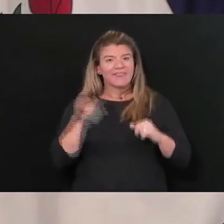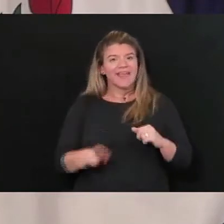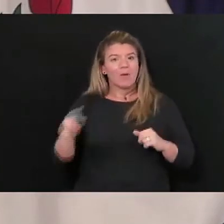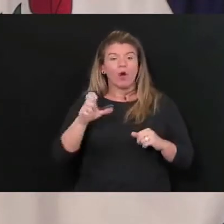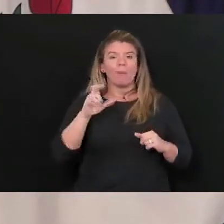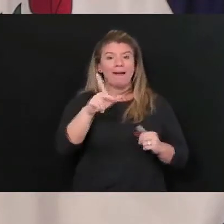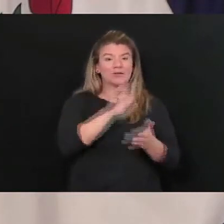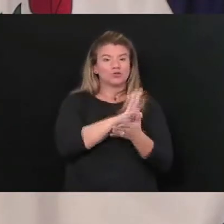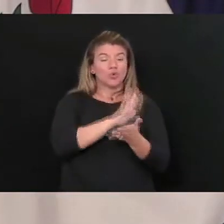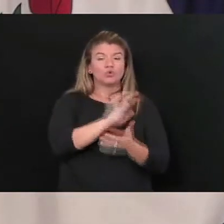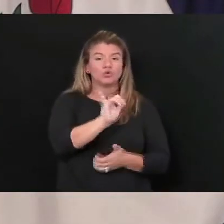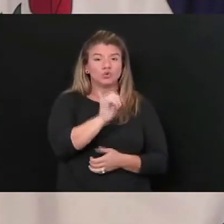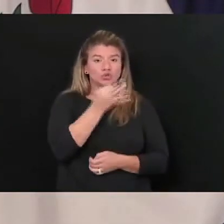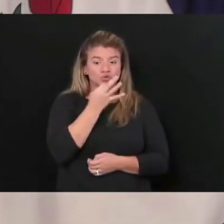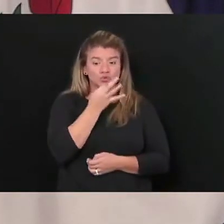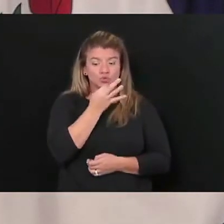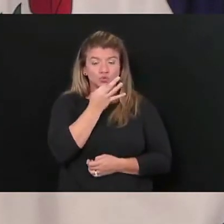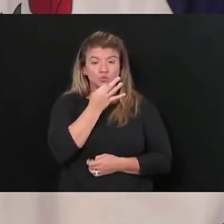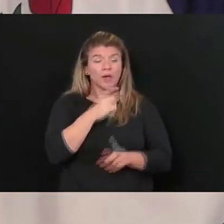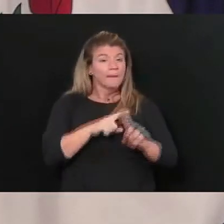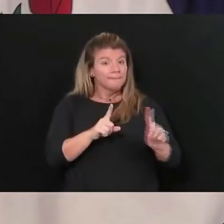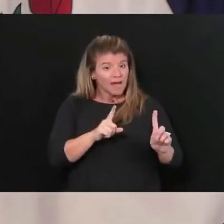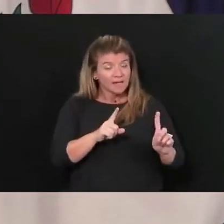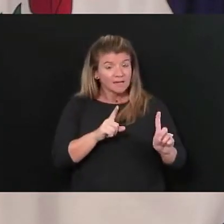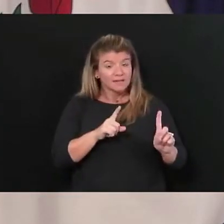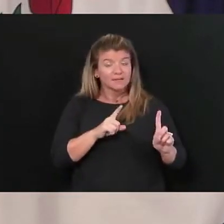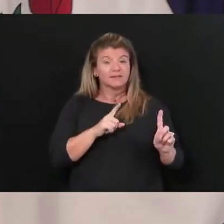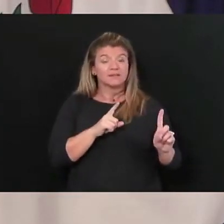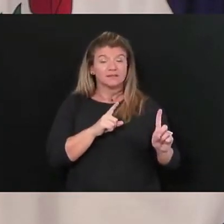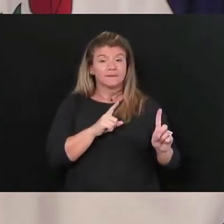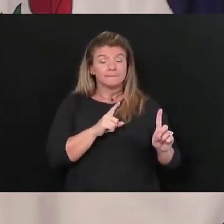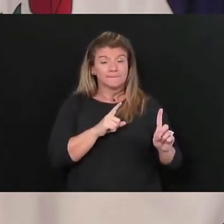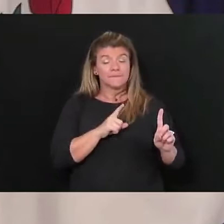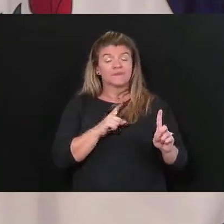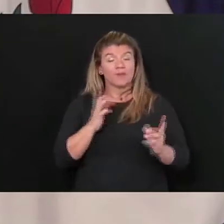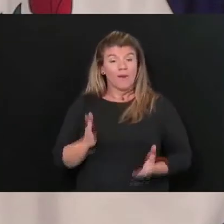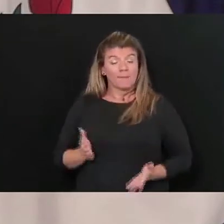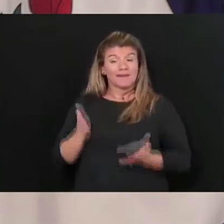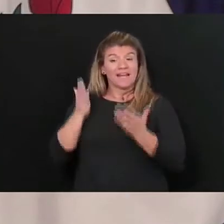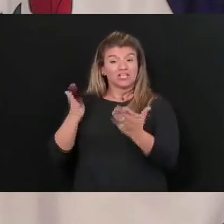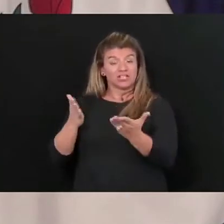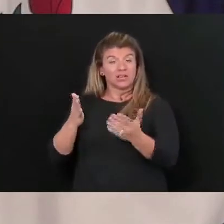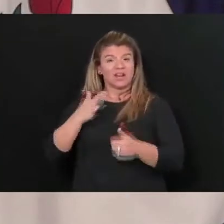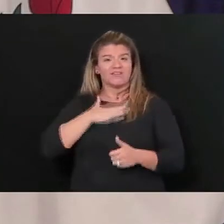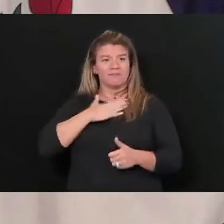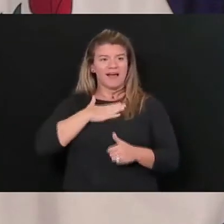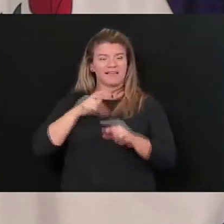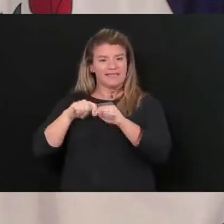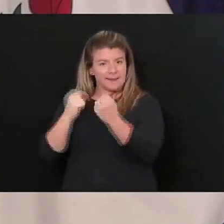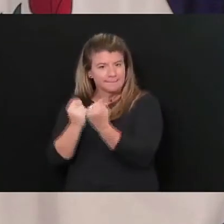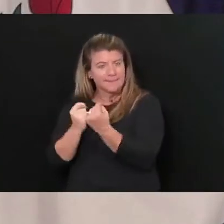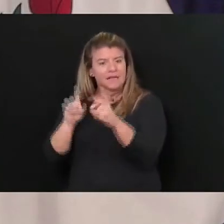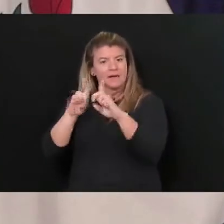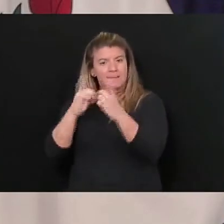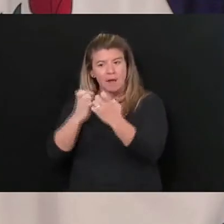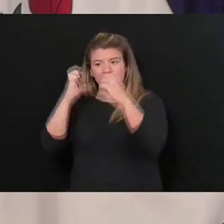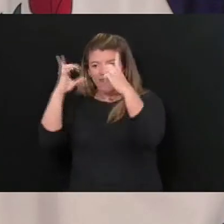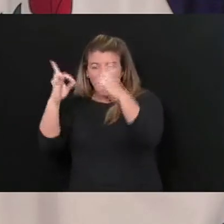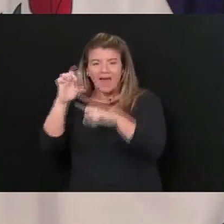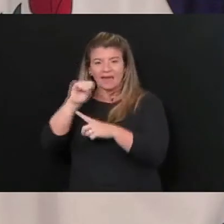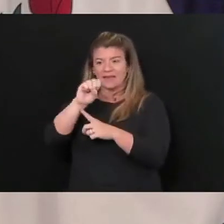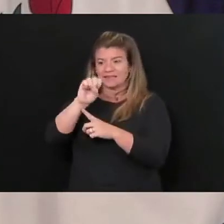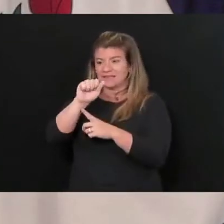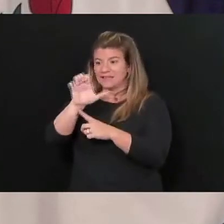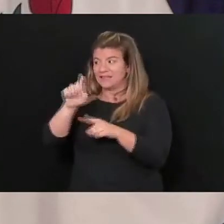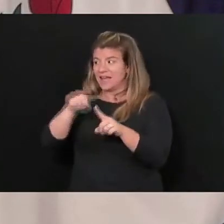school there as well. But so nevertheless, upon the recommendation of the Department of Ed and the SSAC, they made